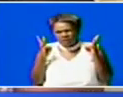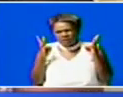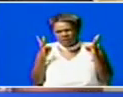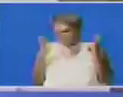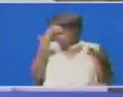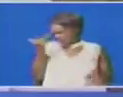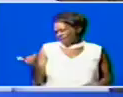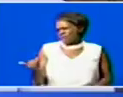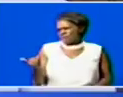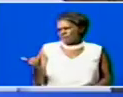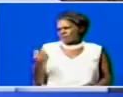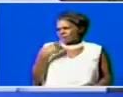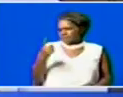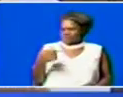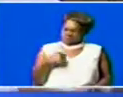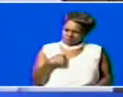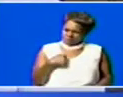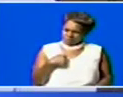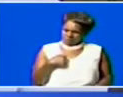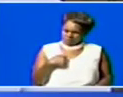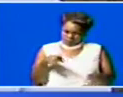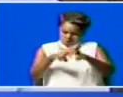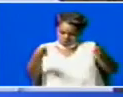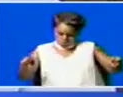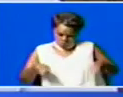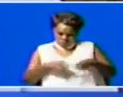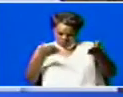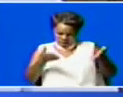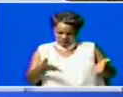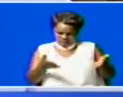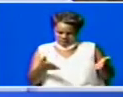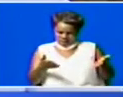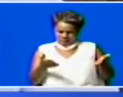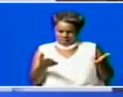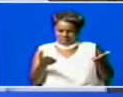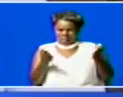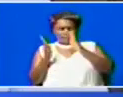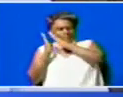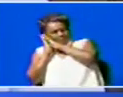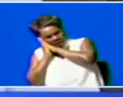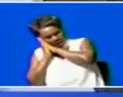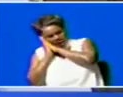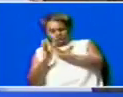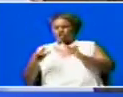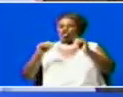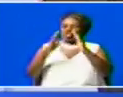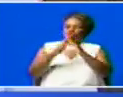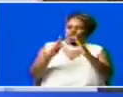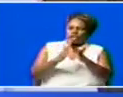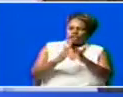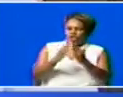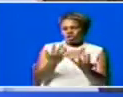but why? They told me, you see this room here? It's our bedroom. It's our toilet, it's our